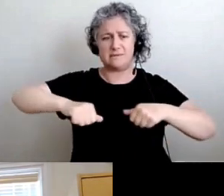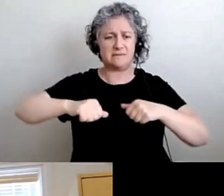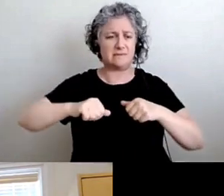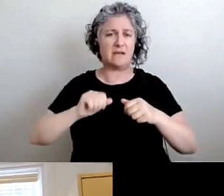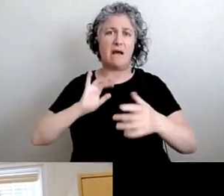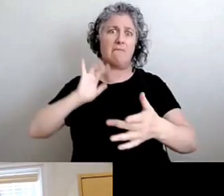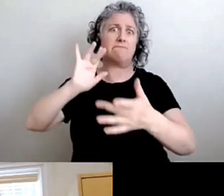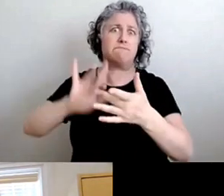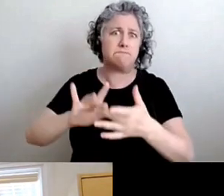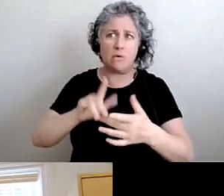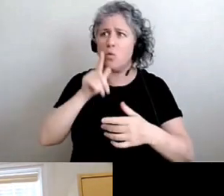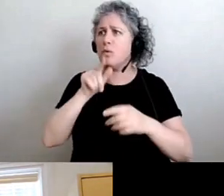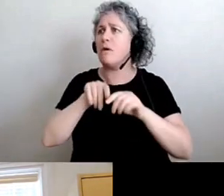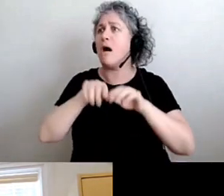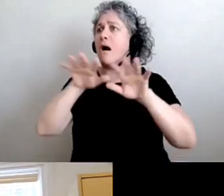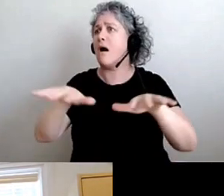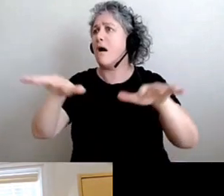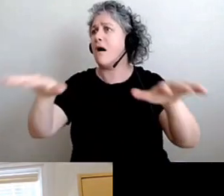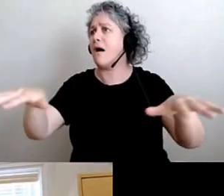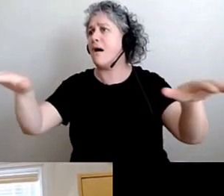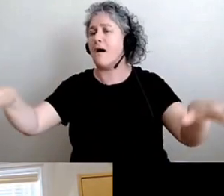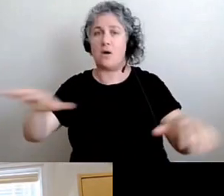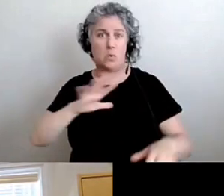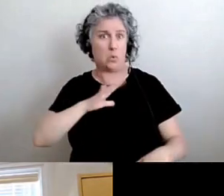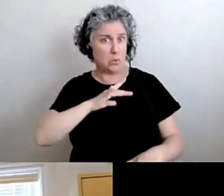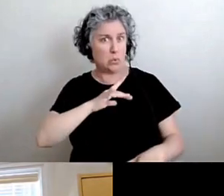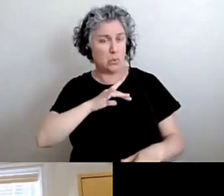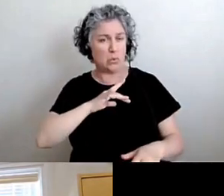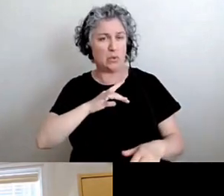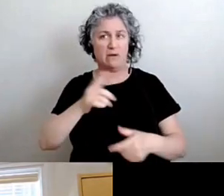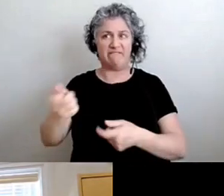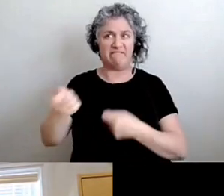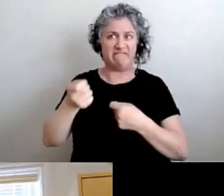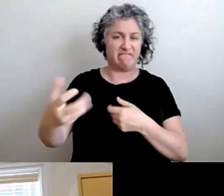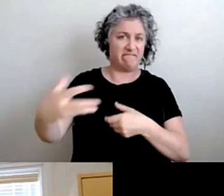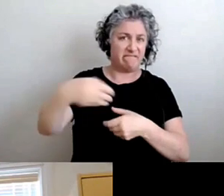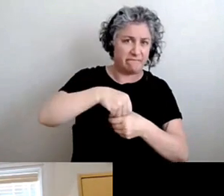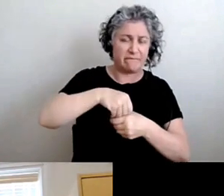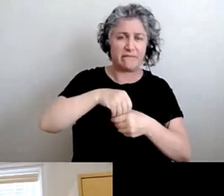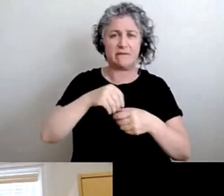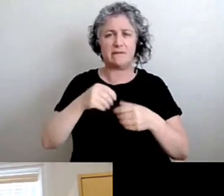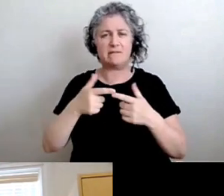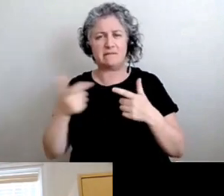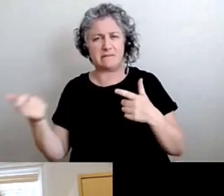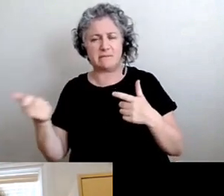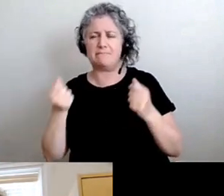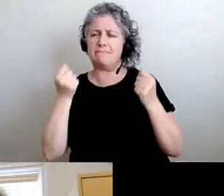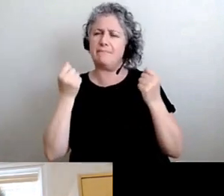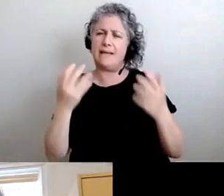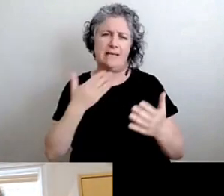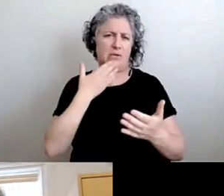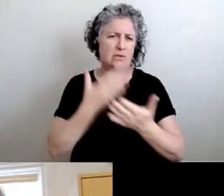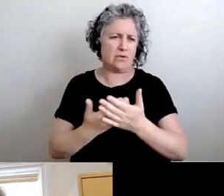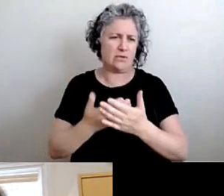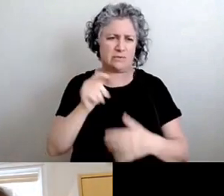and the engagement and so forth. So a lot of great tools. A lot of great tools.